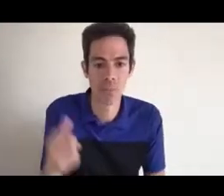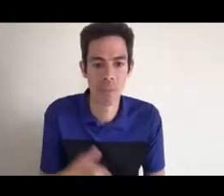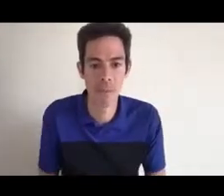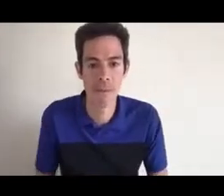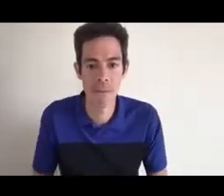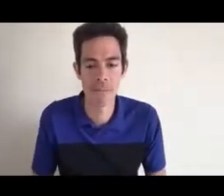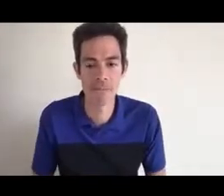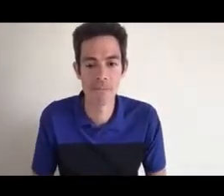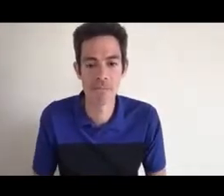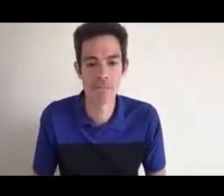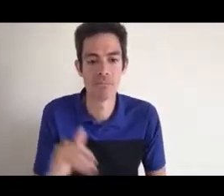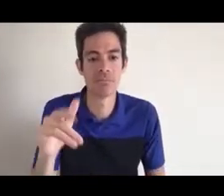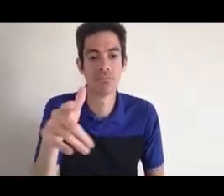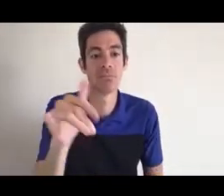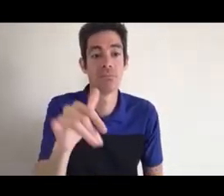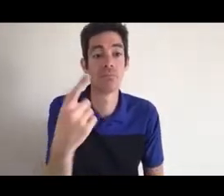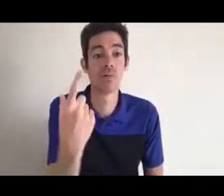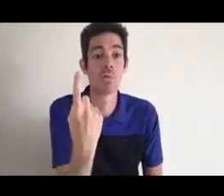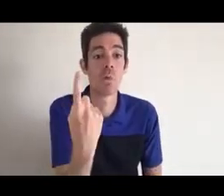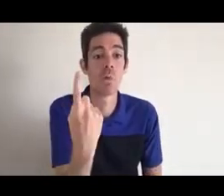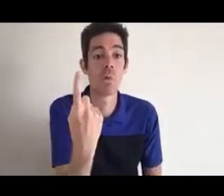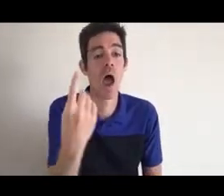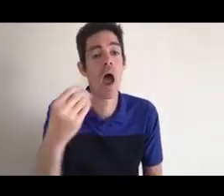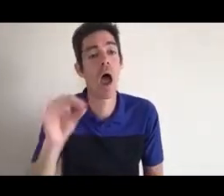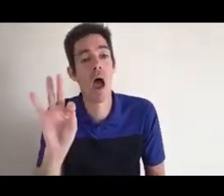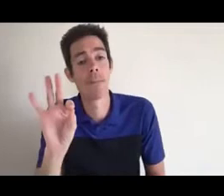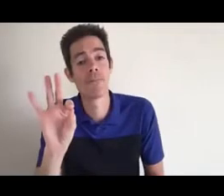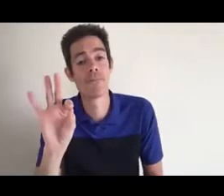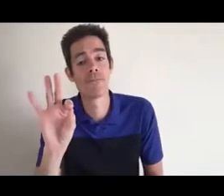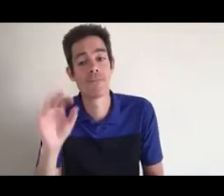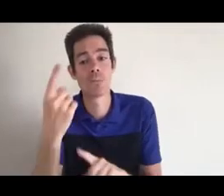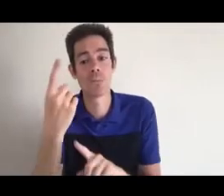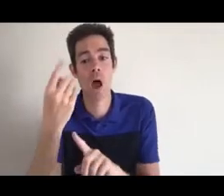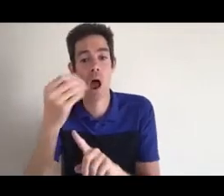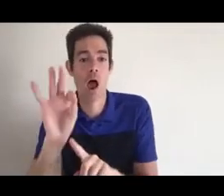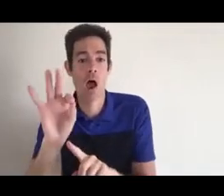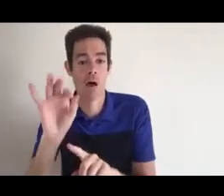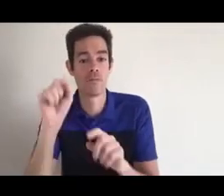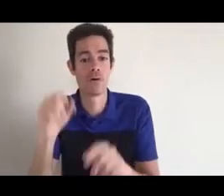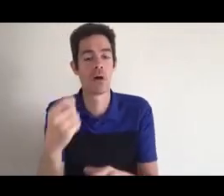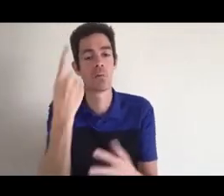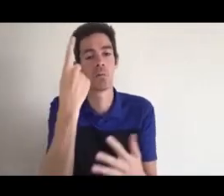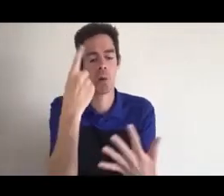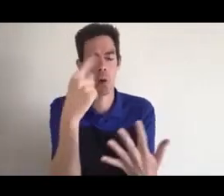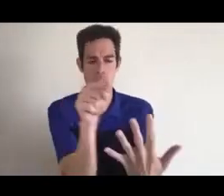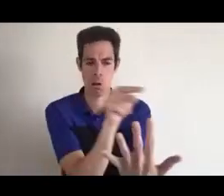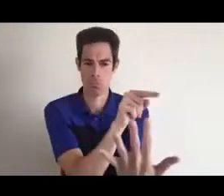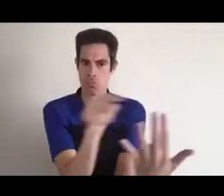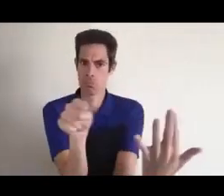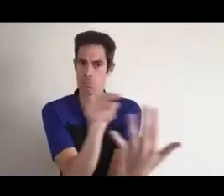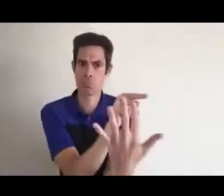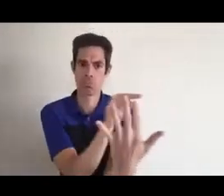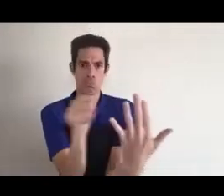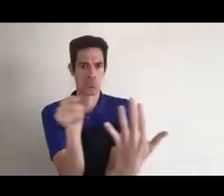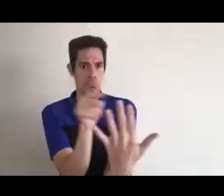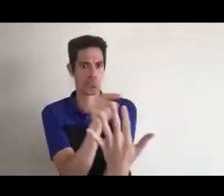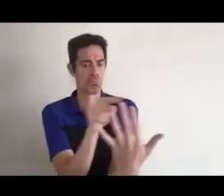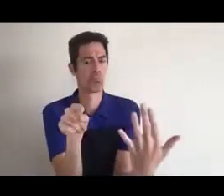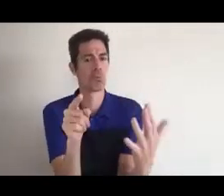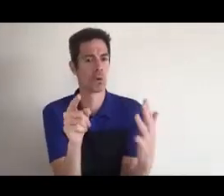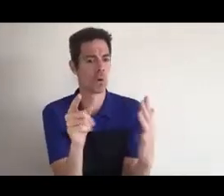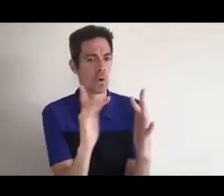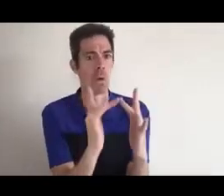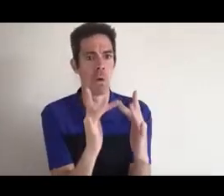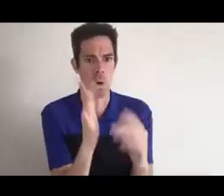the clouds. So it's not just pointing at one cloud. You can point at one. You can say one of the. So you